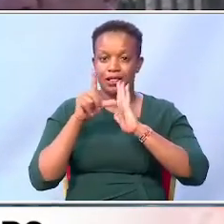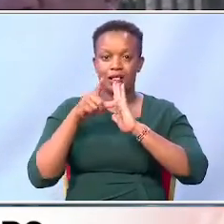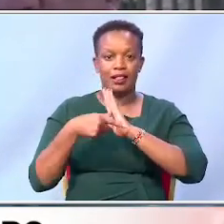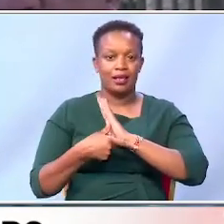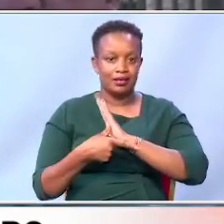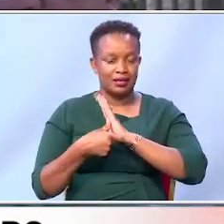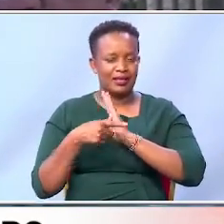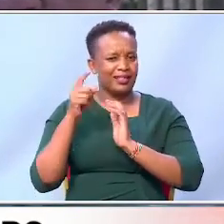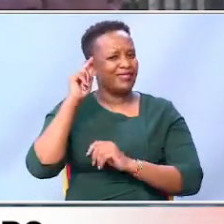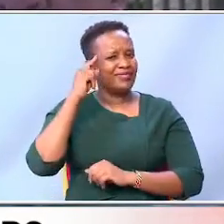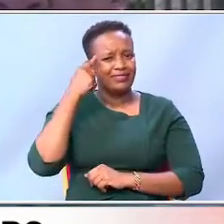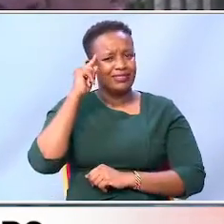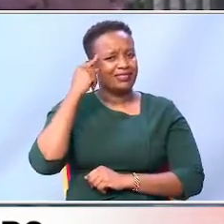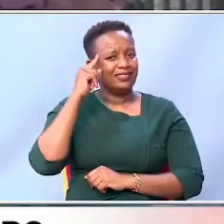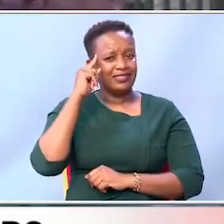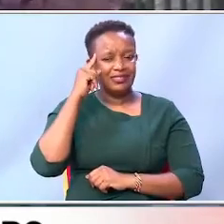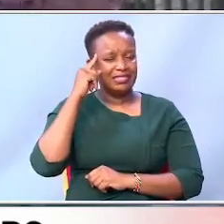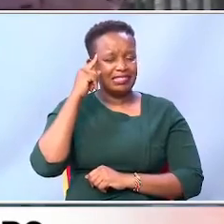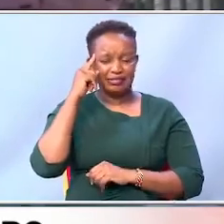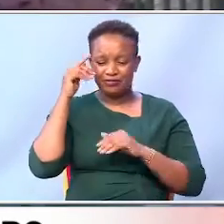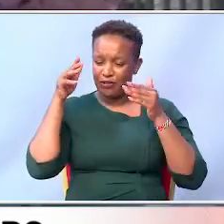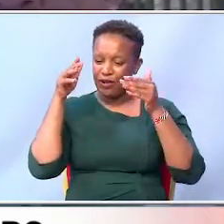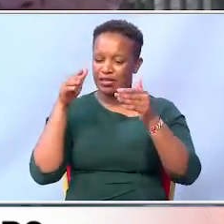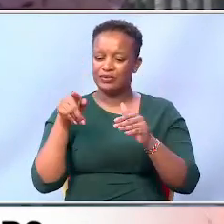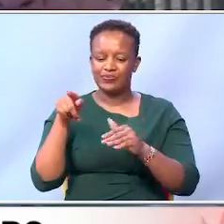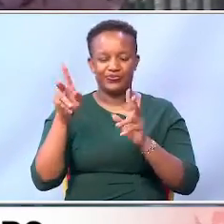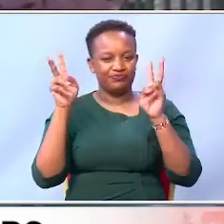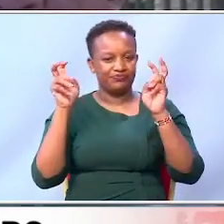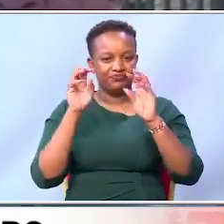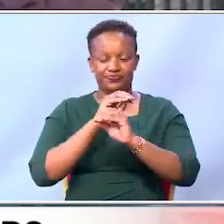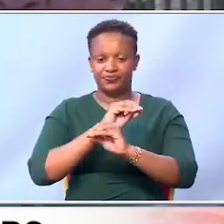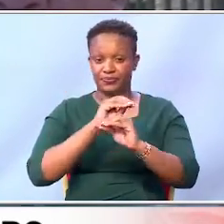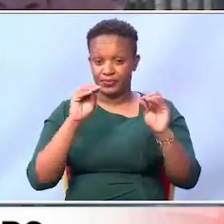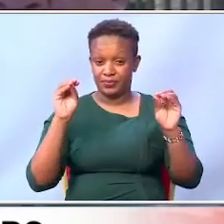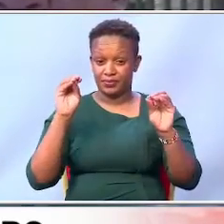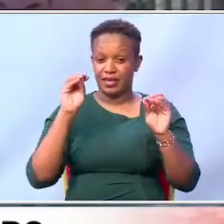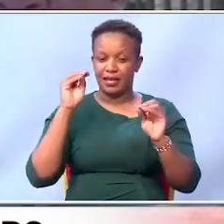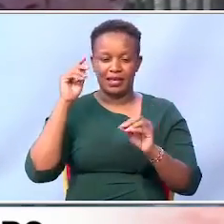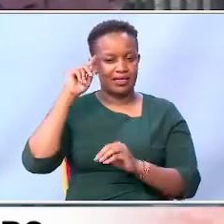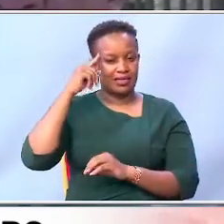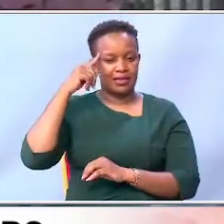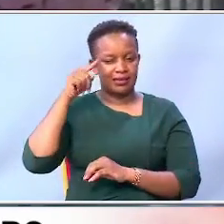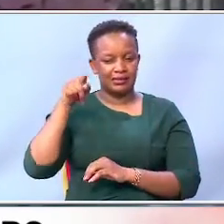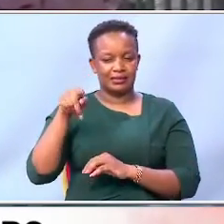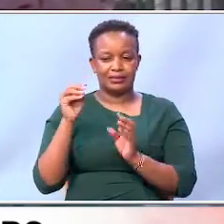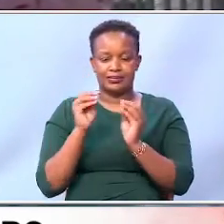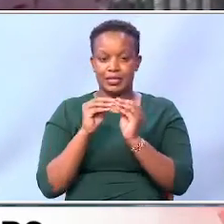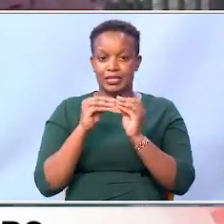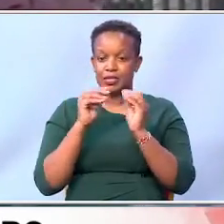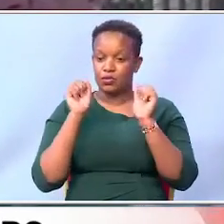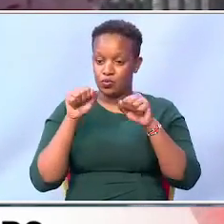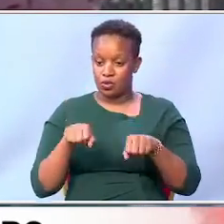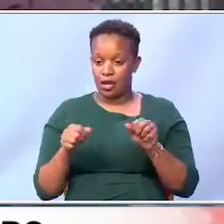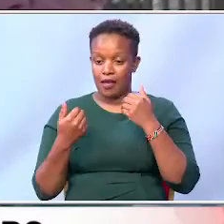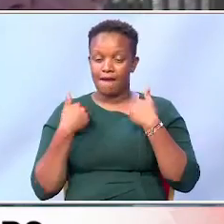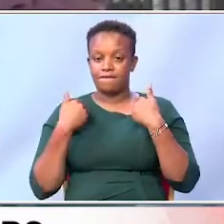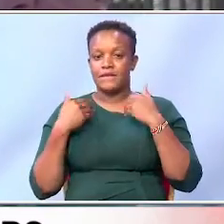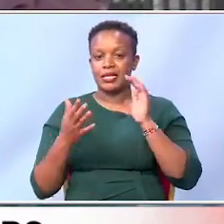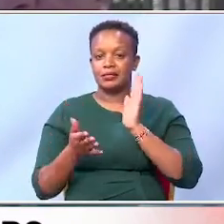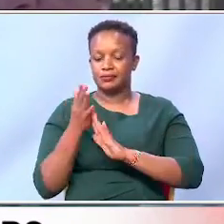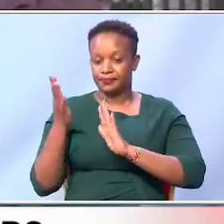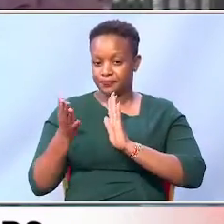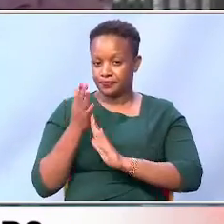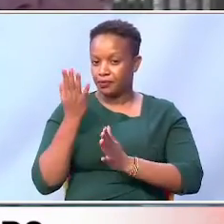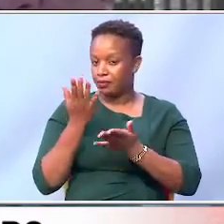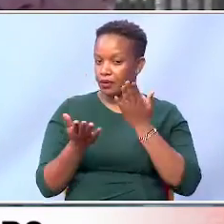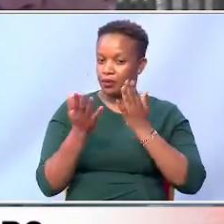I think we should not read too much into this. I guess maybe it was the meeting may have been hurried and probably